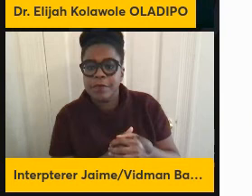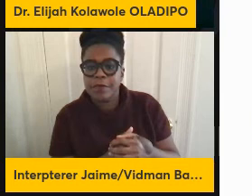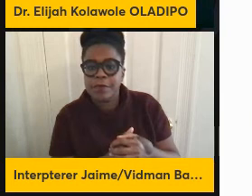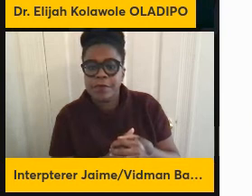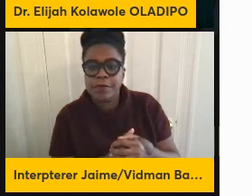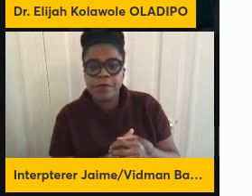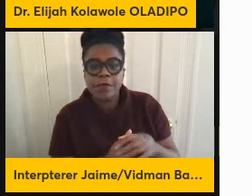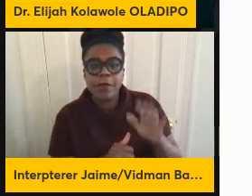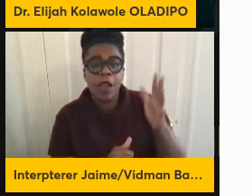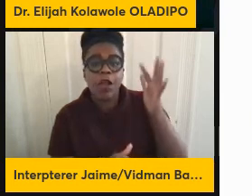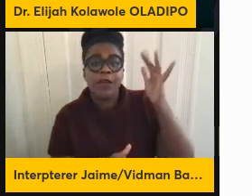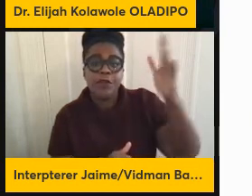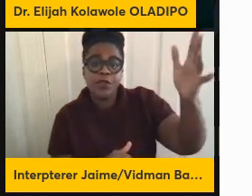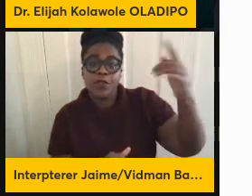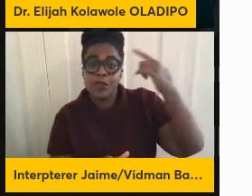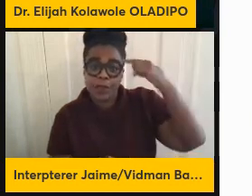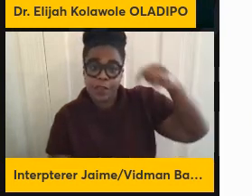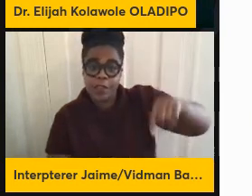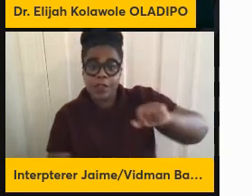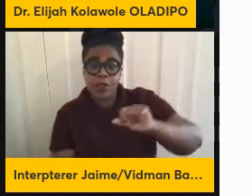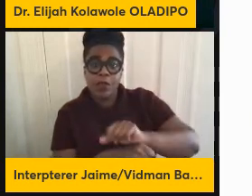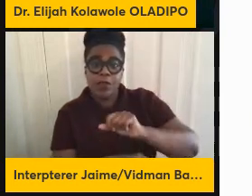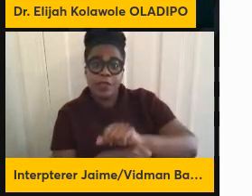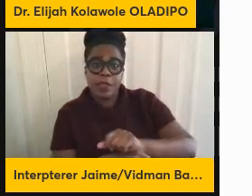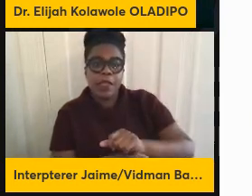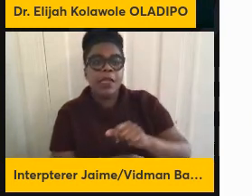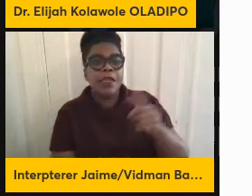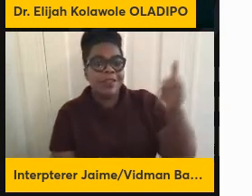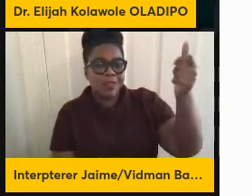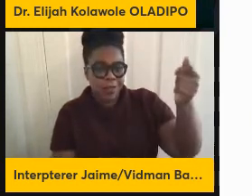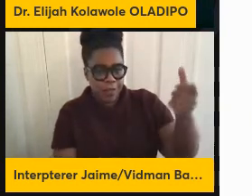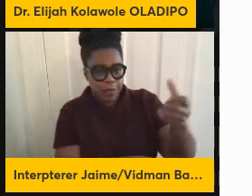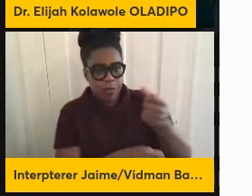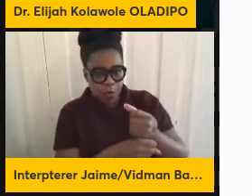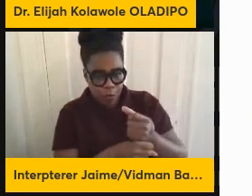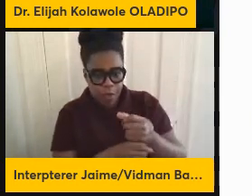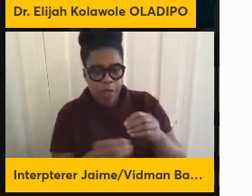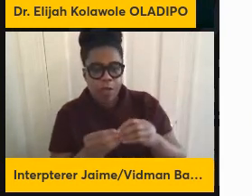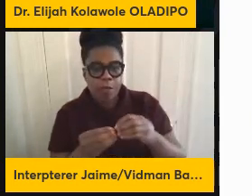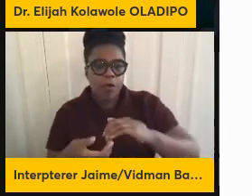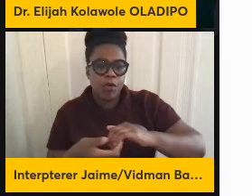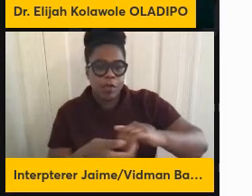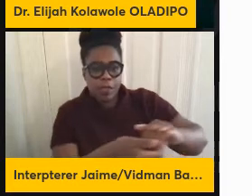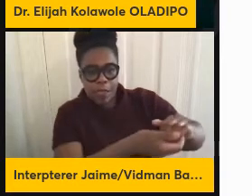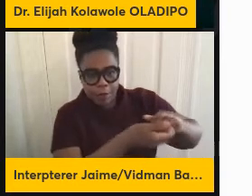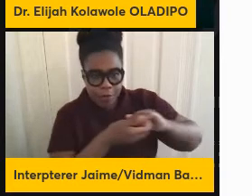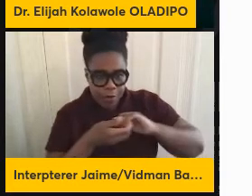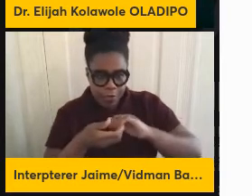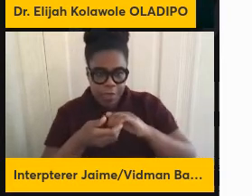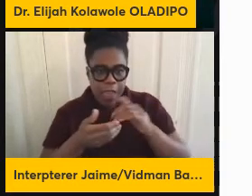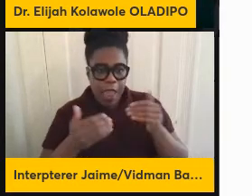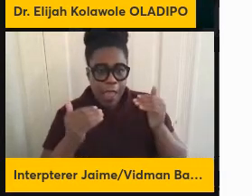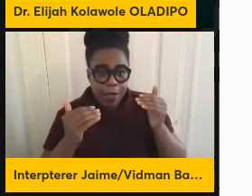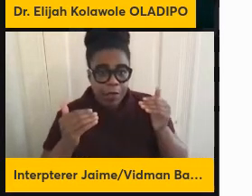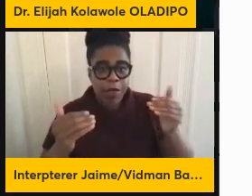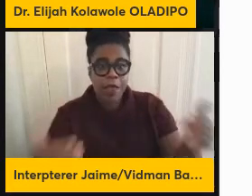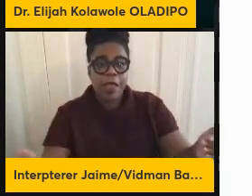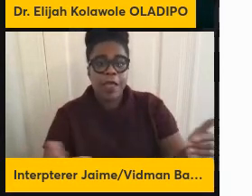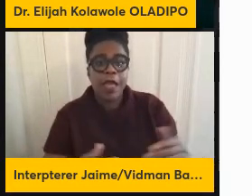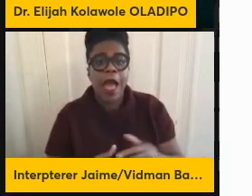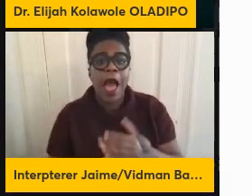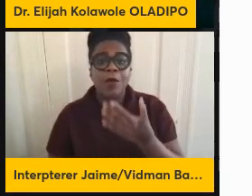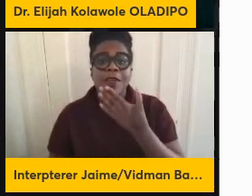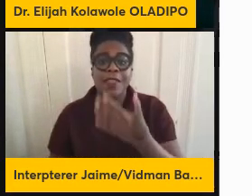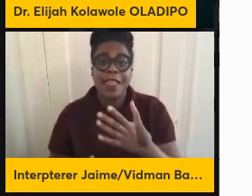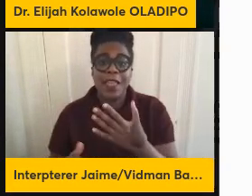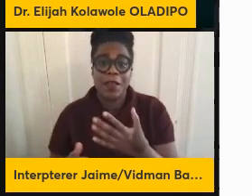our future plans for this work is to get more grants, is to get more collaborations, and to move ahead. I want to thank my team members